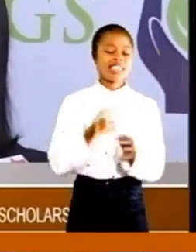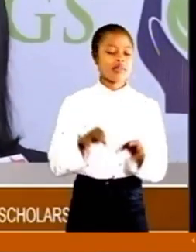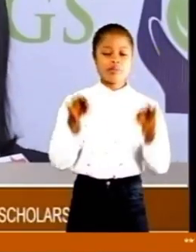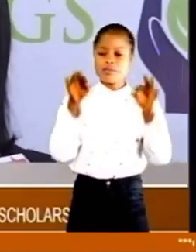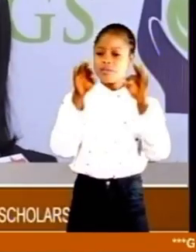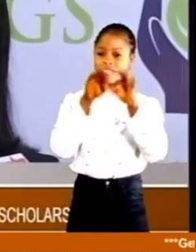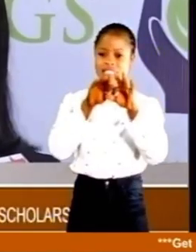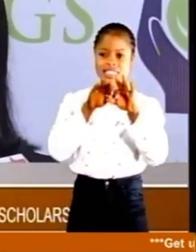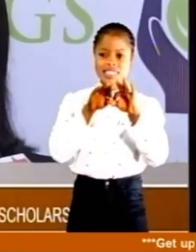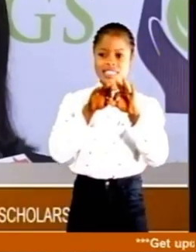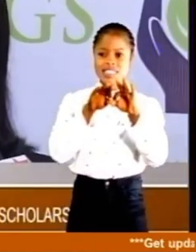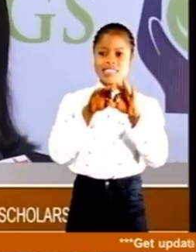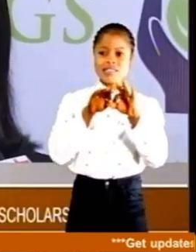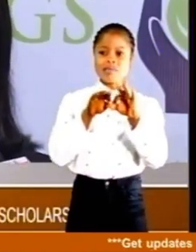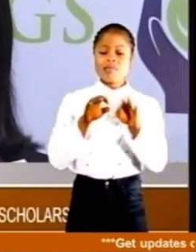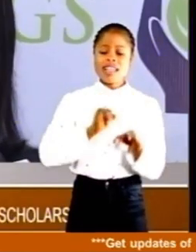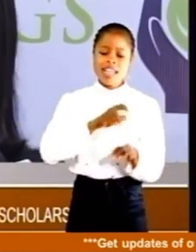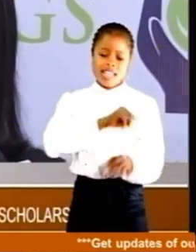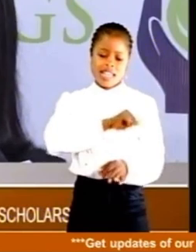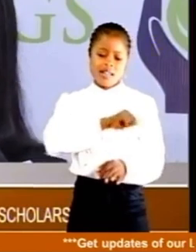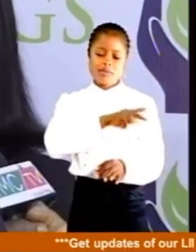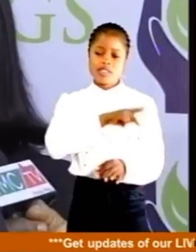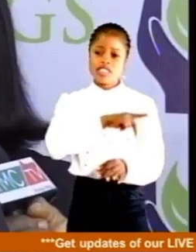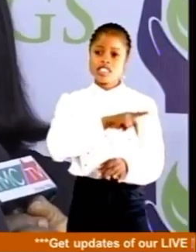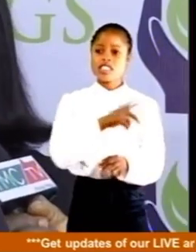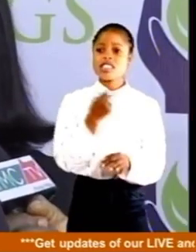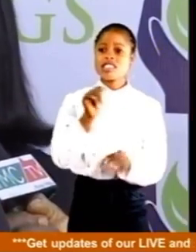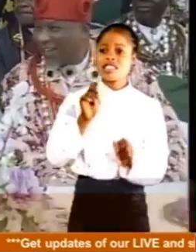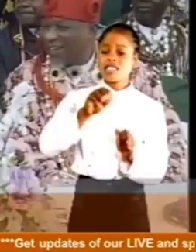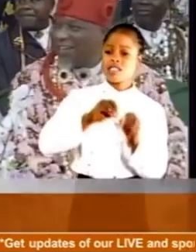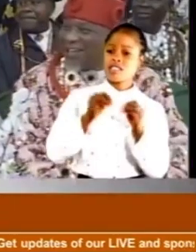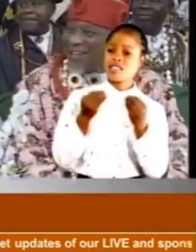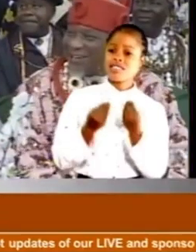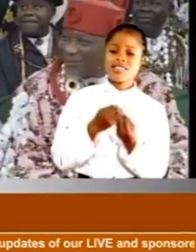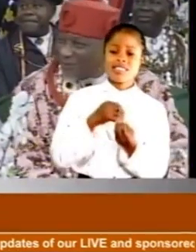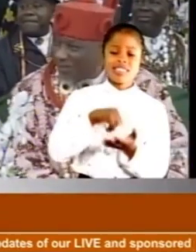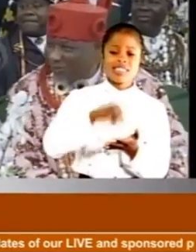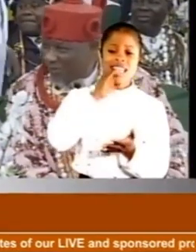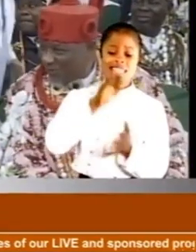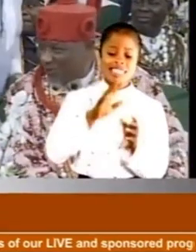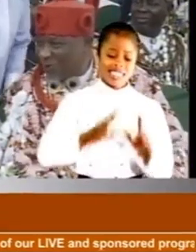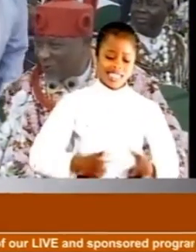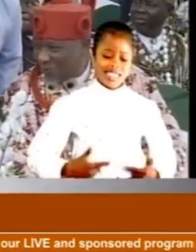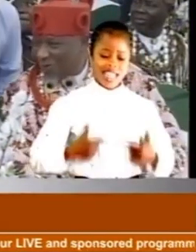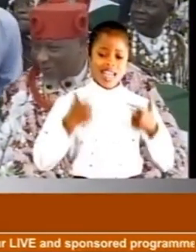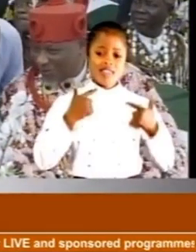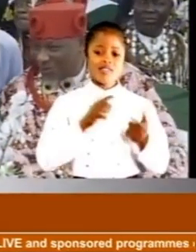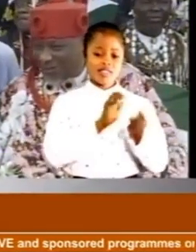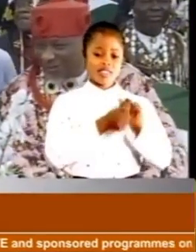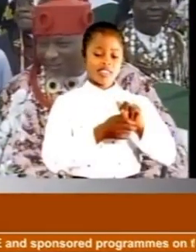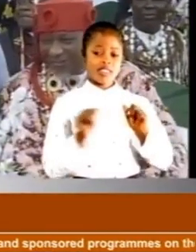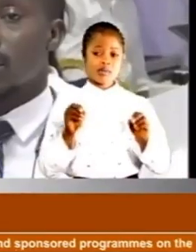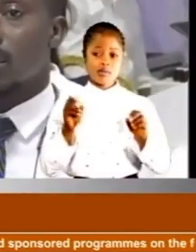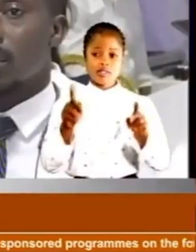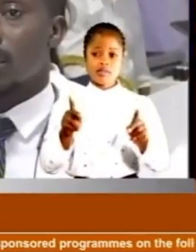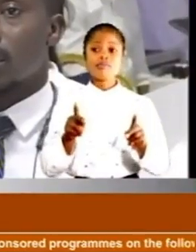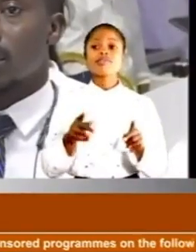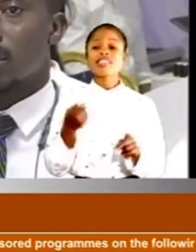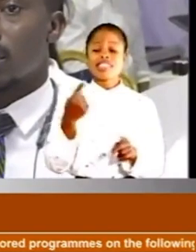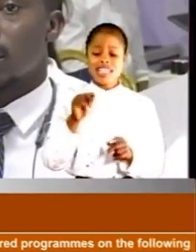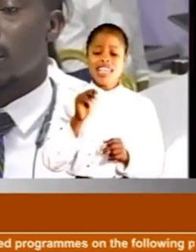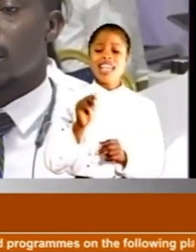foundation mostly for this. This is a life-changing opportunity. Obi Lulu-Briggs Foundation is indeed aware of